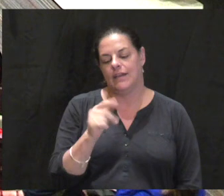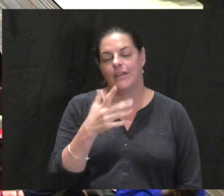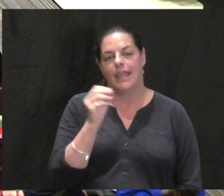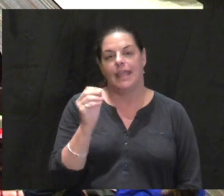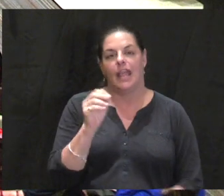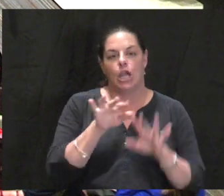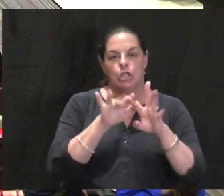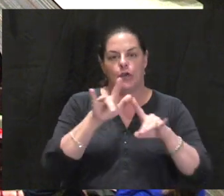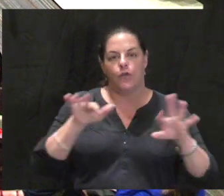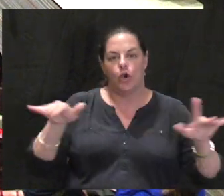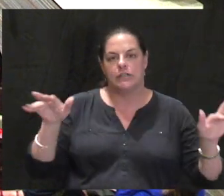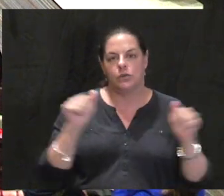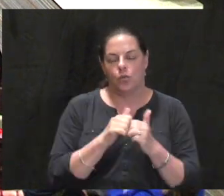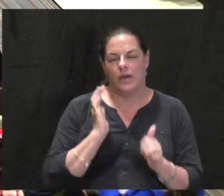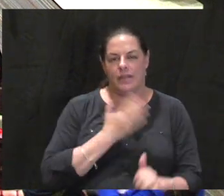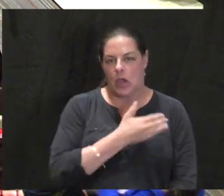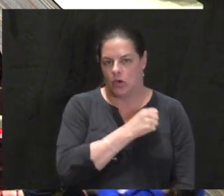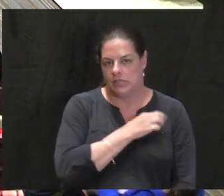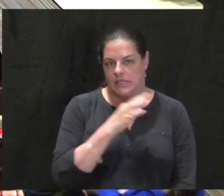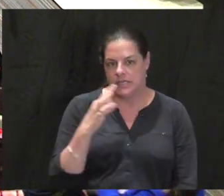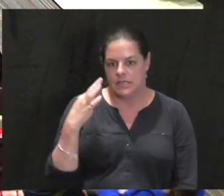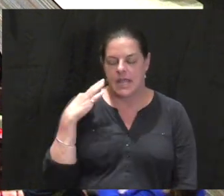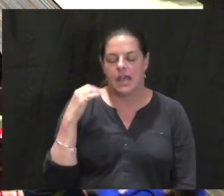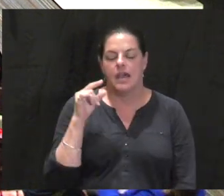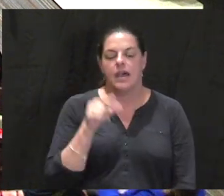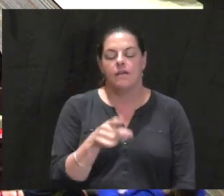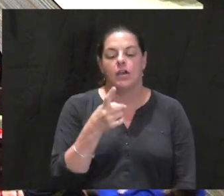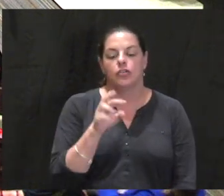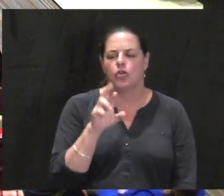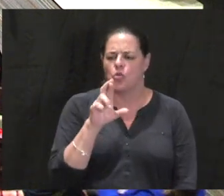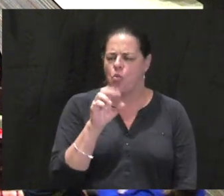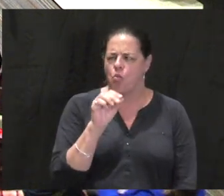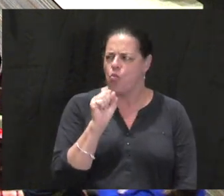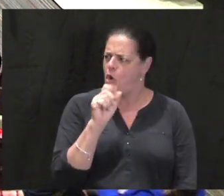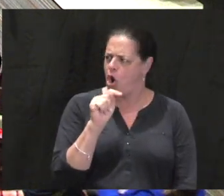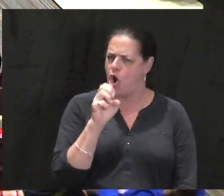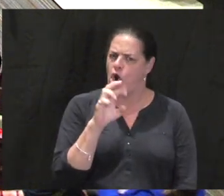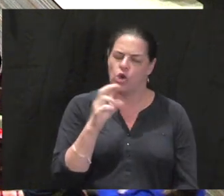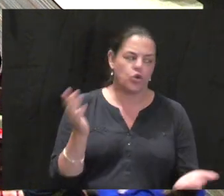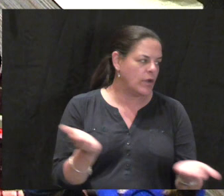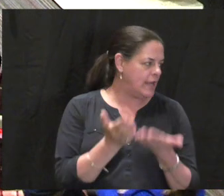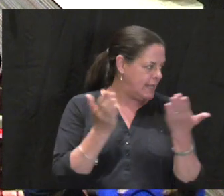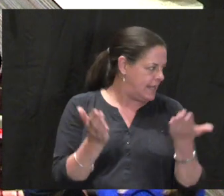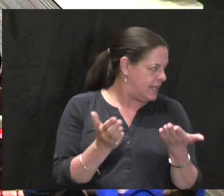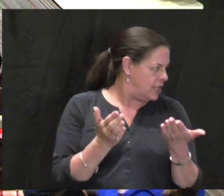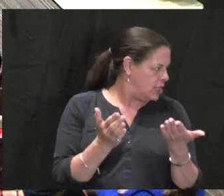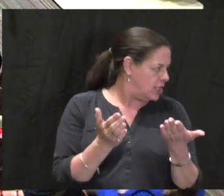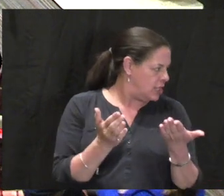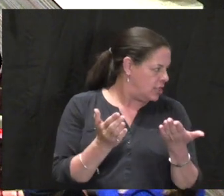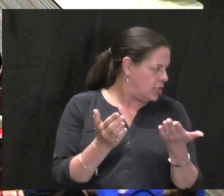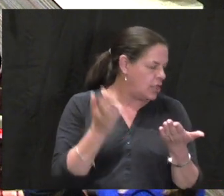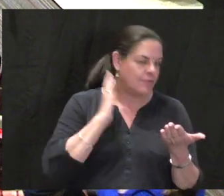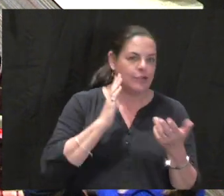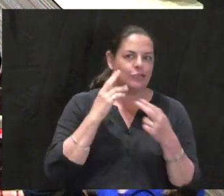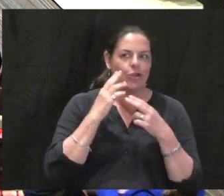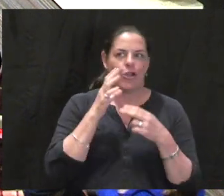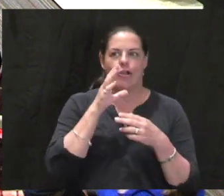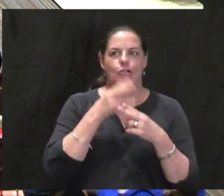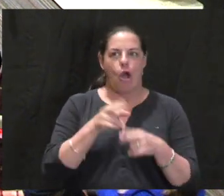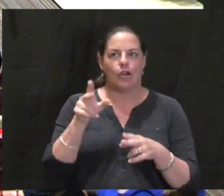talk to you about what kind of great things we have with recruitment from our Human Resources Department. Thank you. Hello,